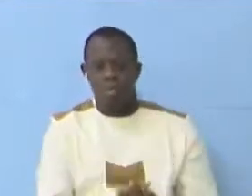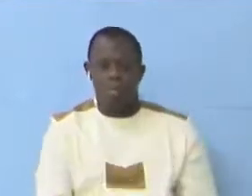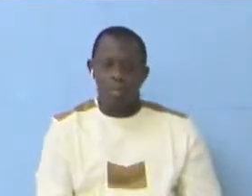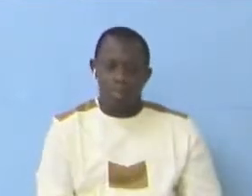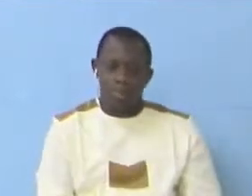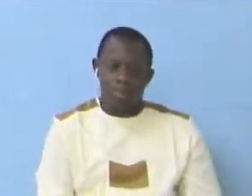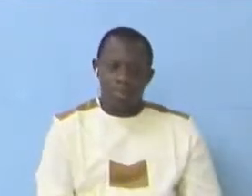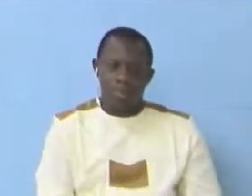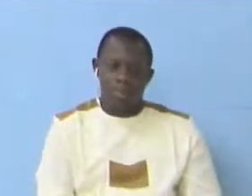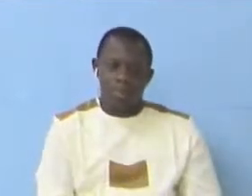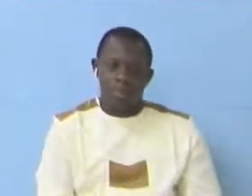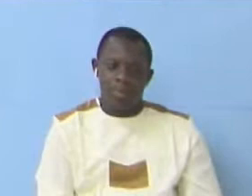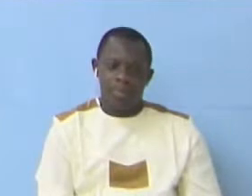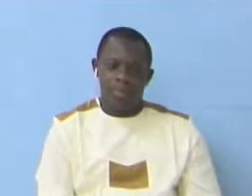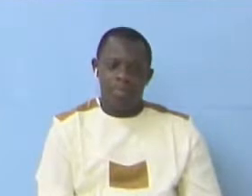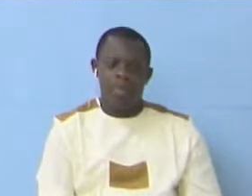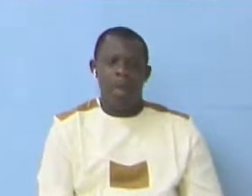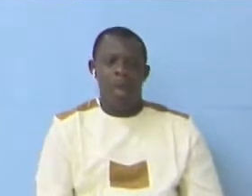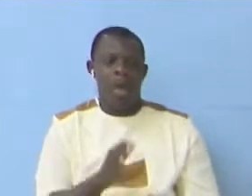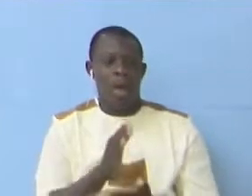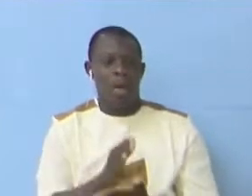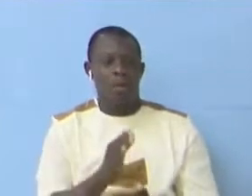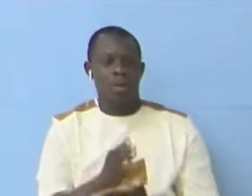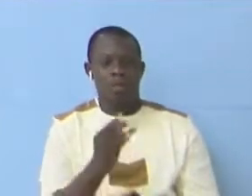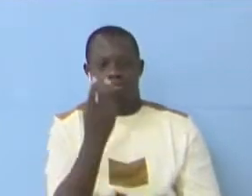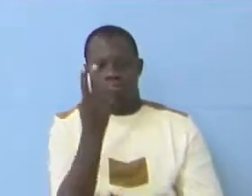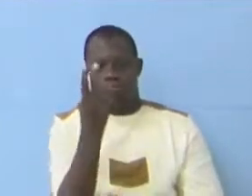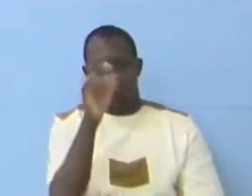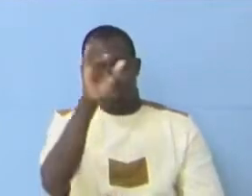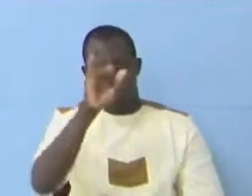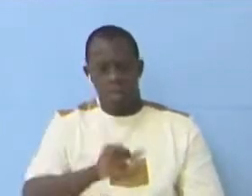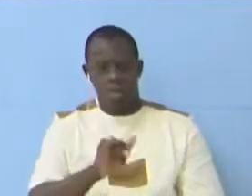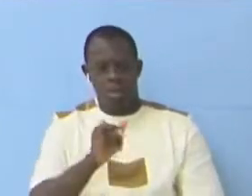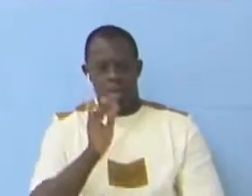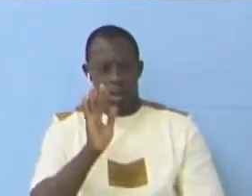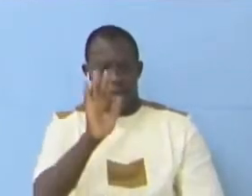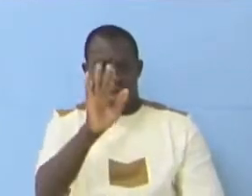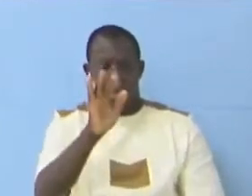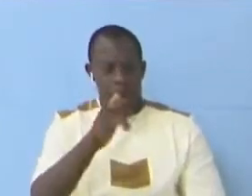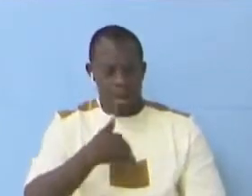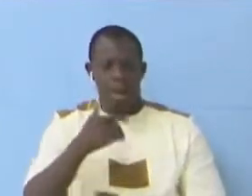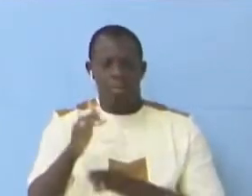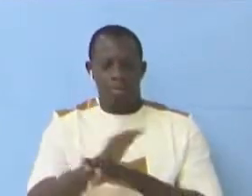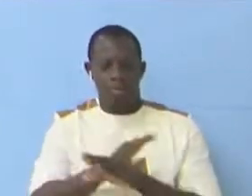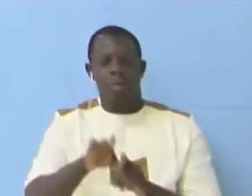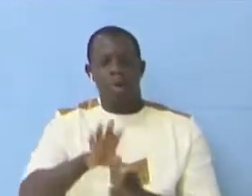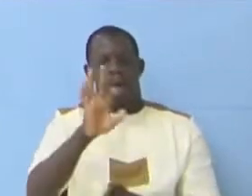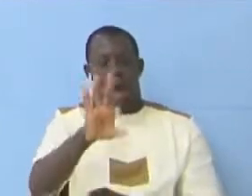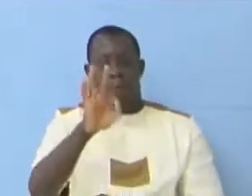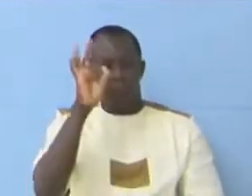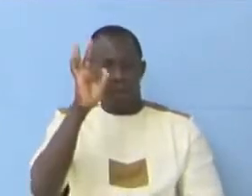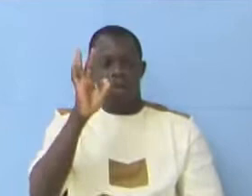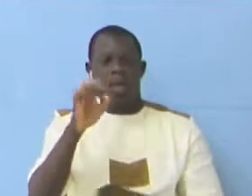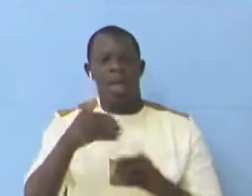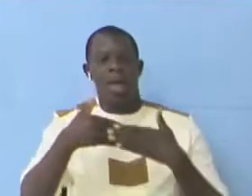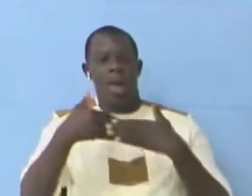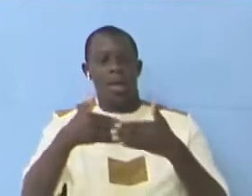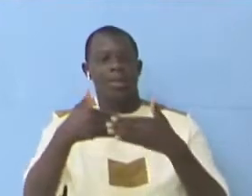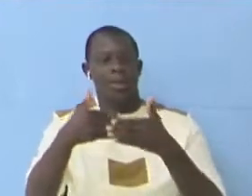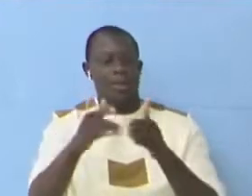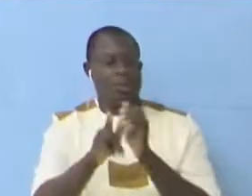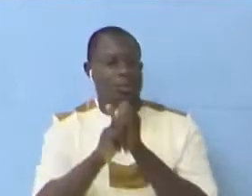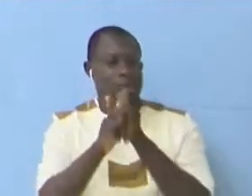boobu. Exactly 2 years later, I was appointed acting deputy director